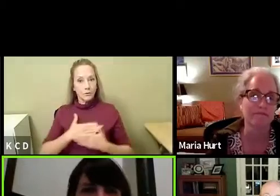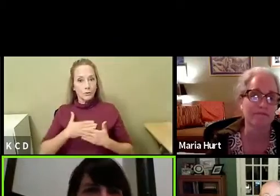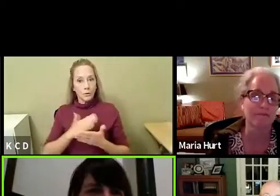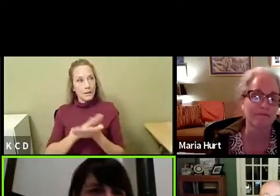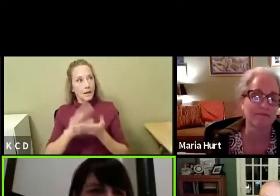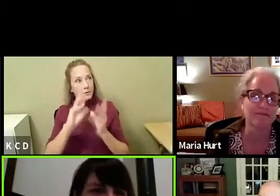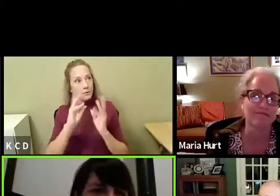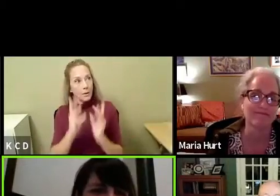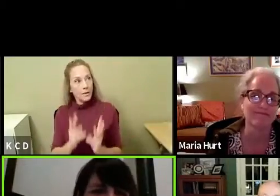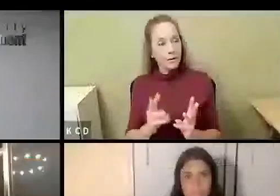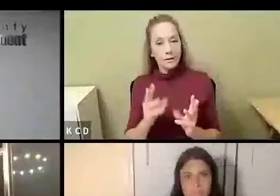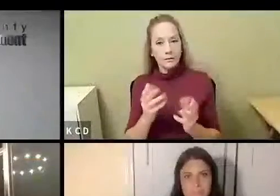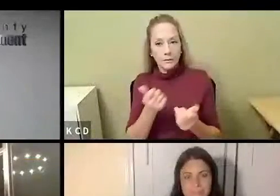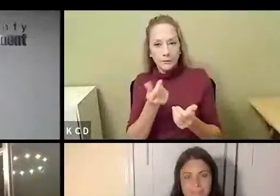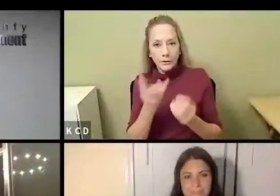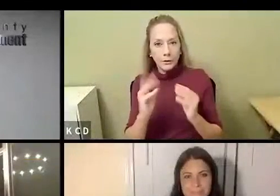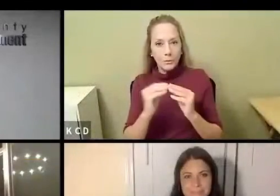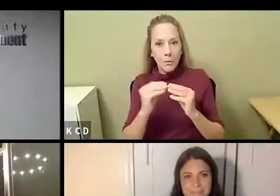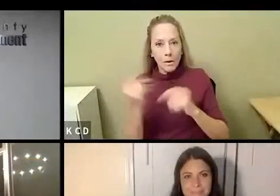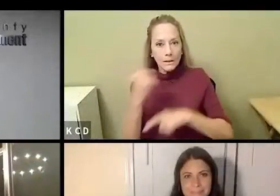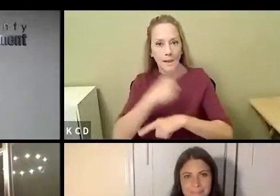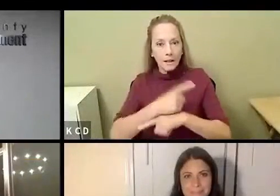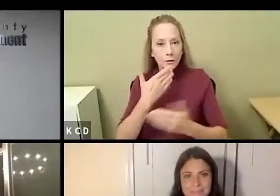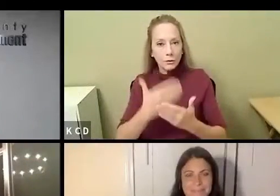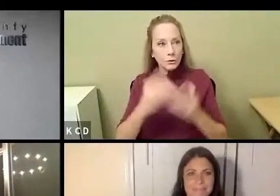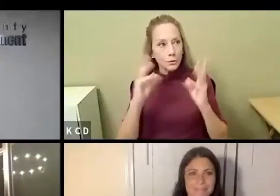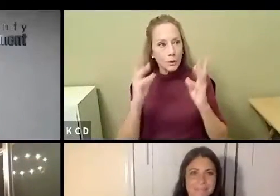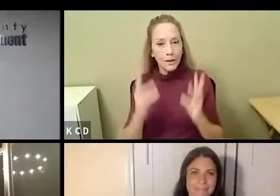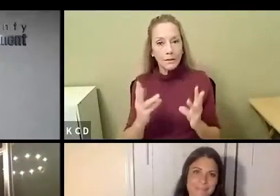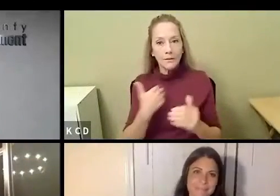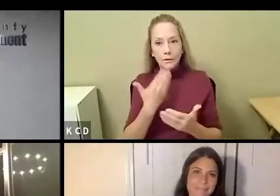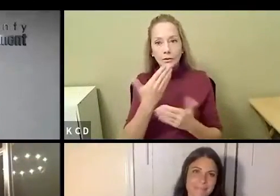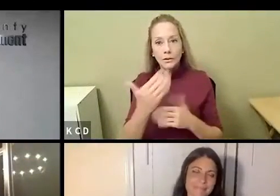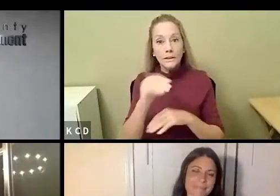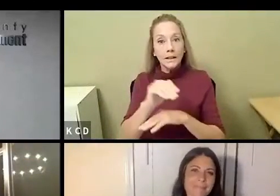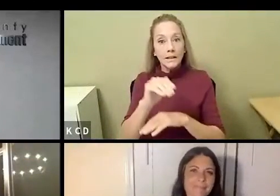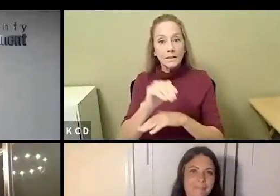try and enjoy the nice weather for a few more days. Have a good evening.